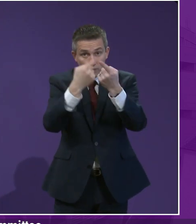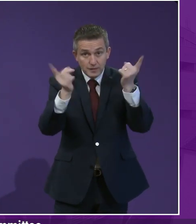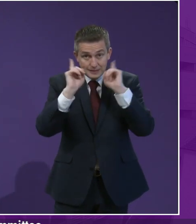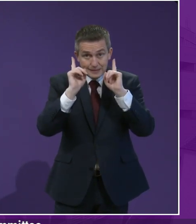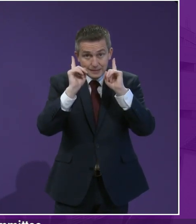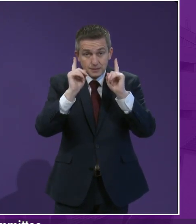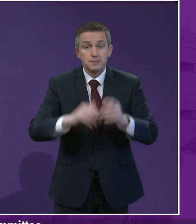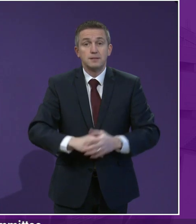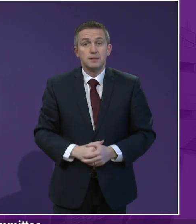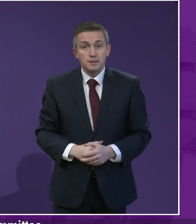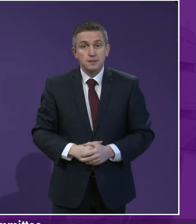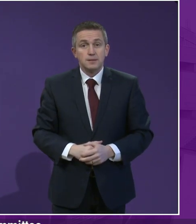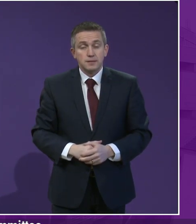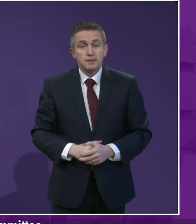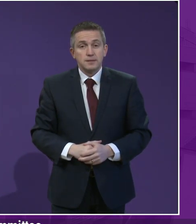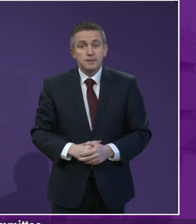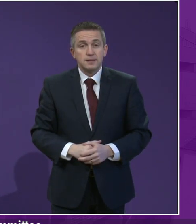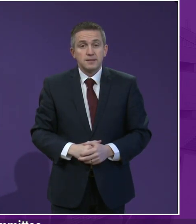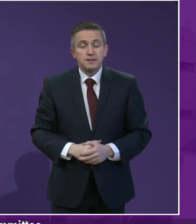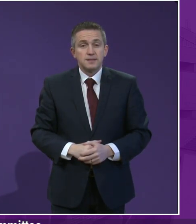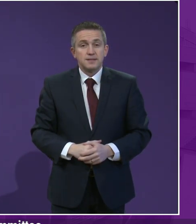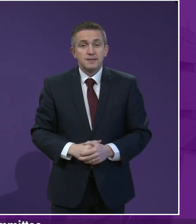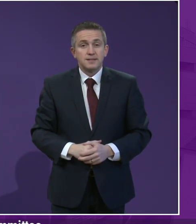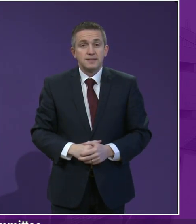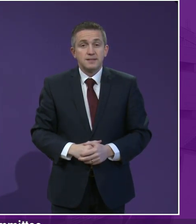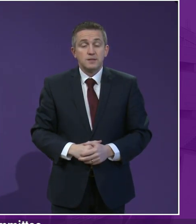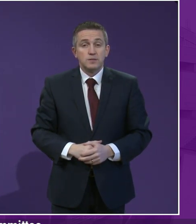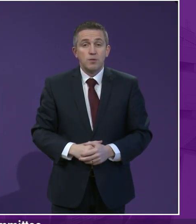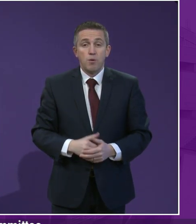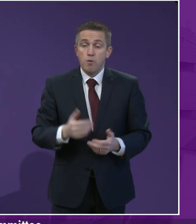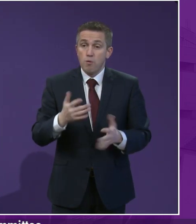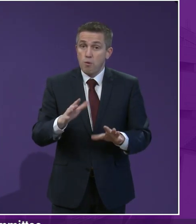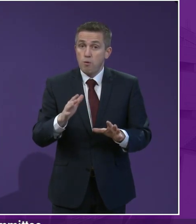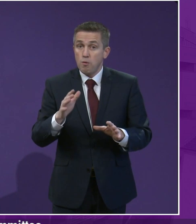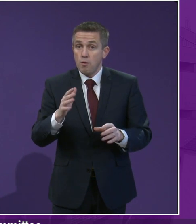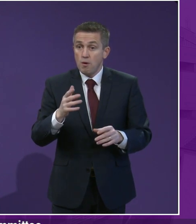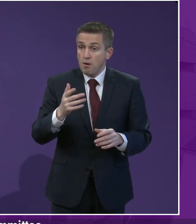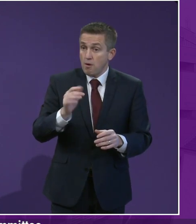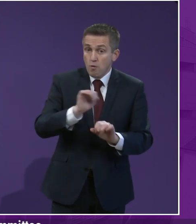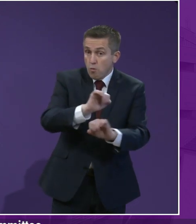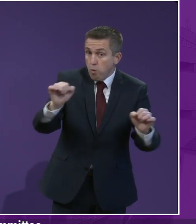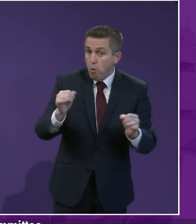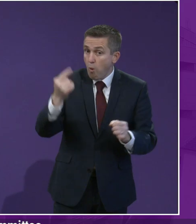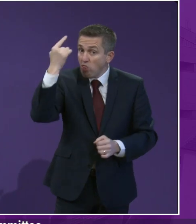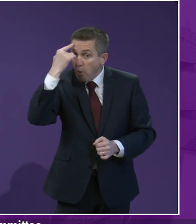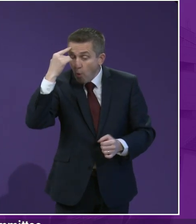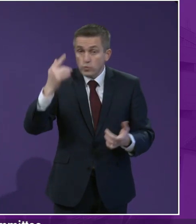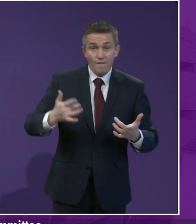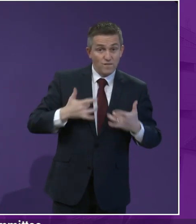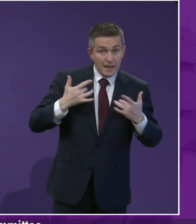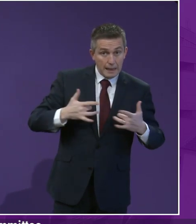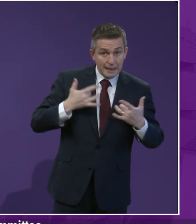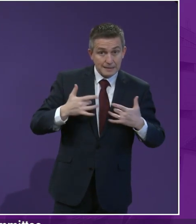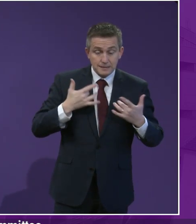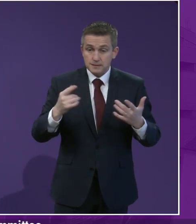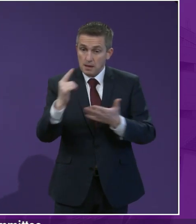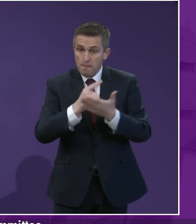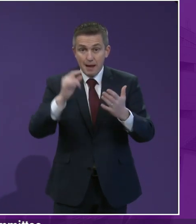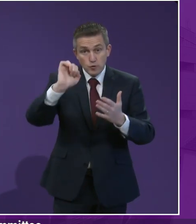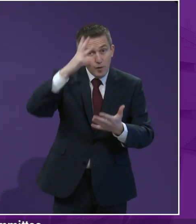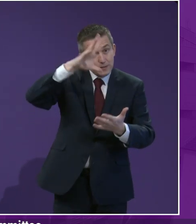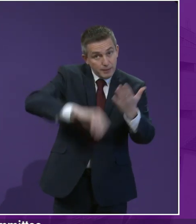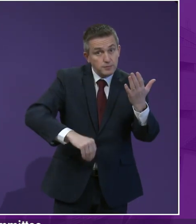explore further and maybe give us some insight into your experiences at representing individuals and students at